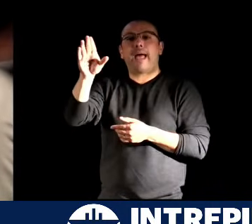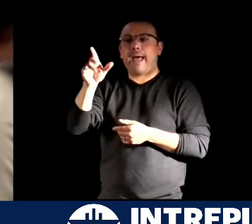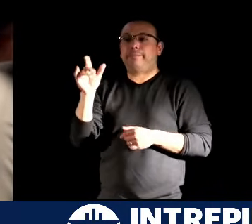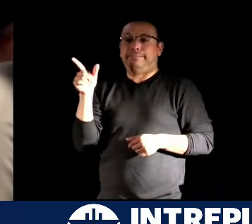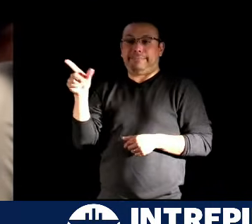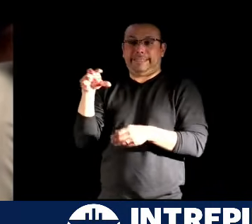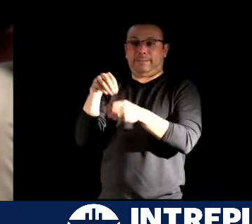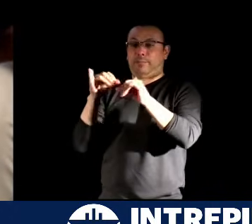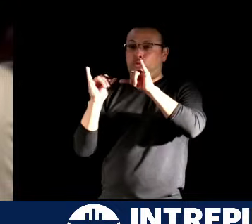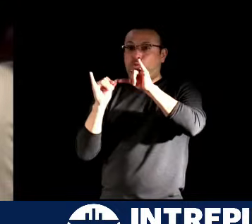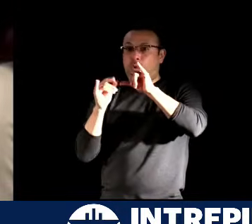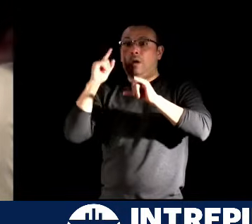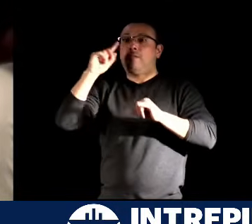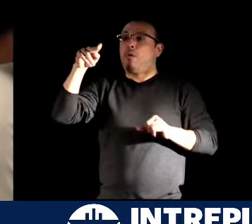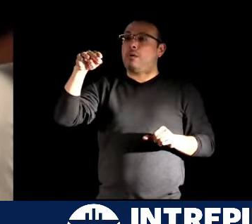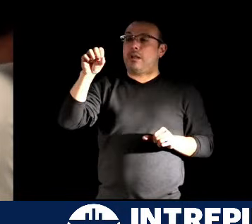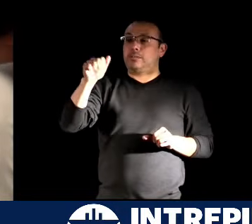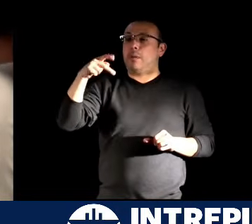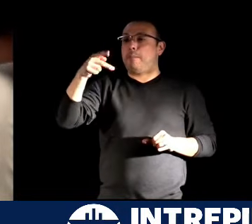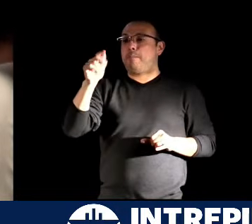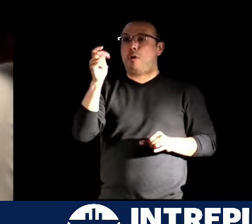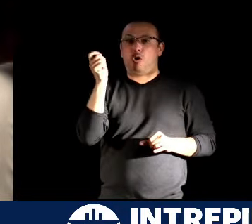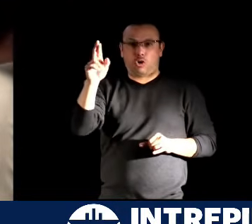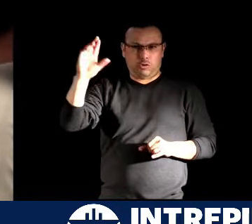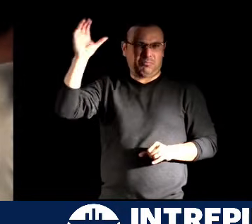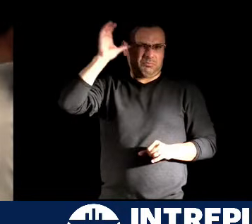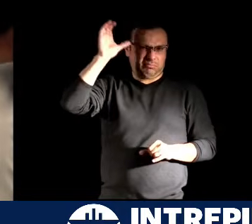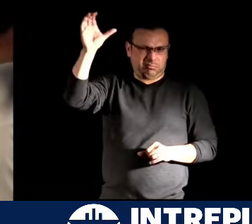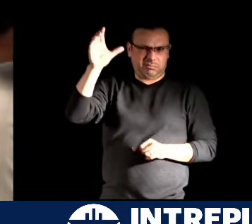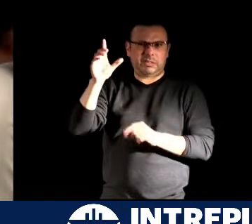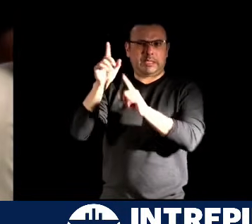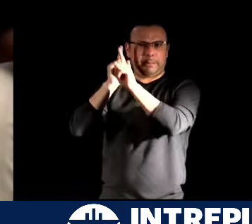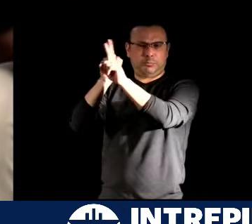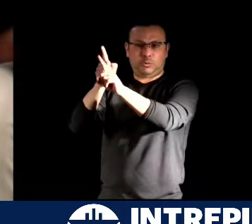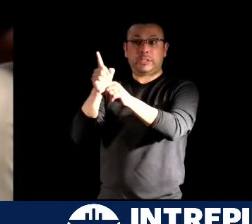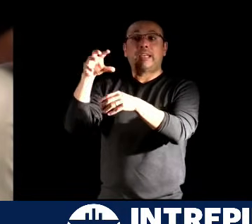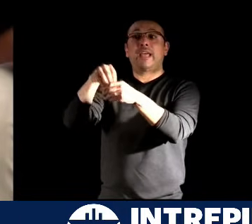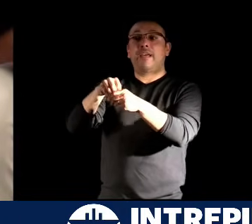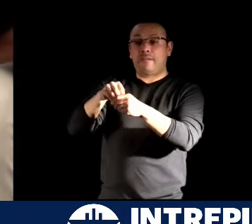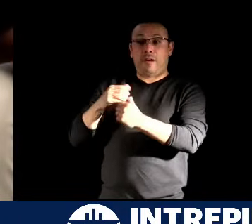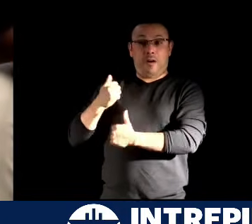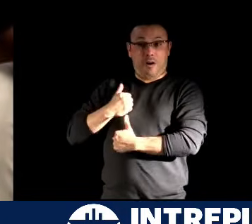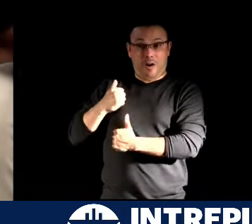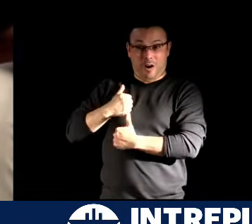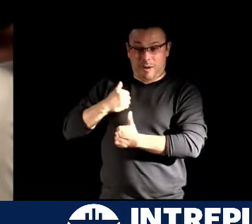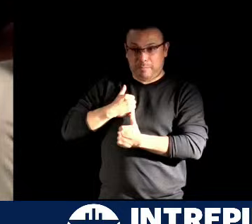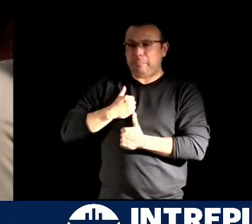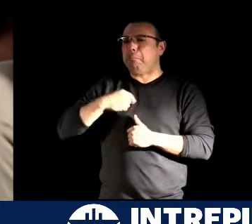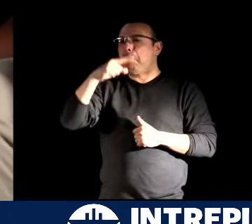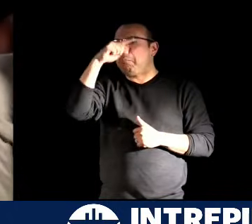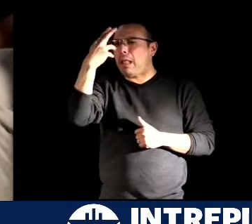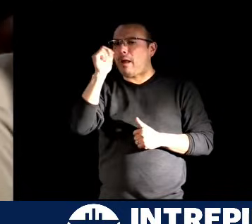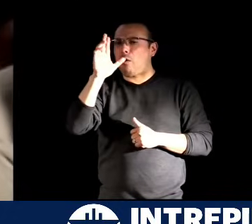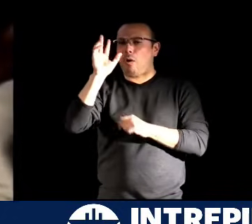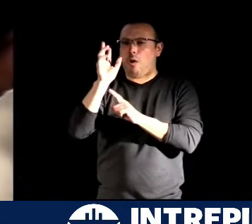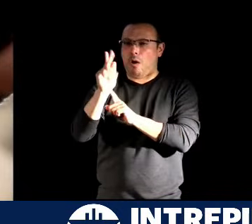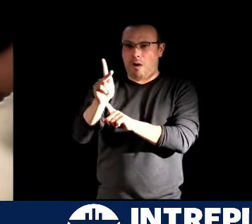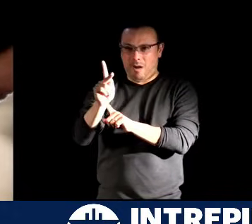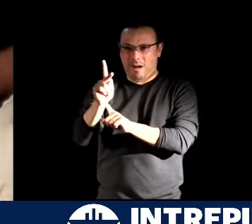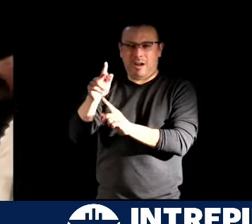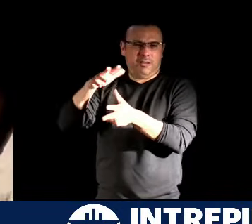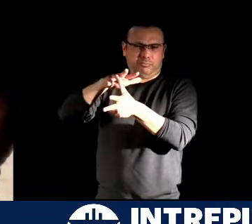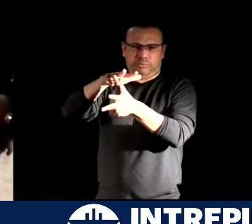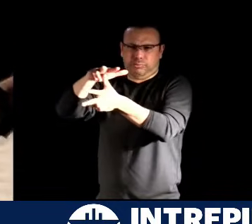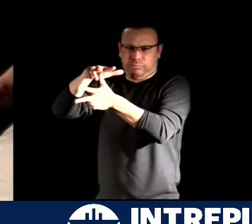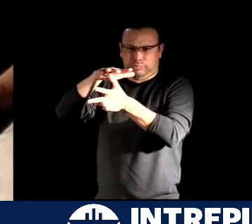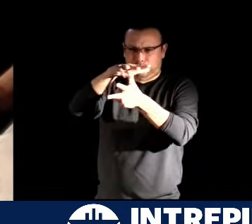systems engineer for NASA's Parker Solar Probe mission. He served for 8 years in the U.S. Army as a Black Hawk helicopter pilot and conducted humanitarian